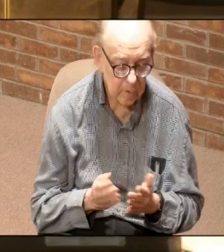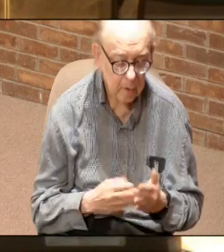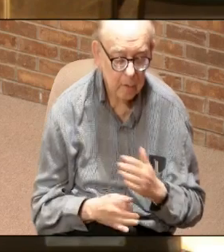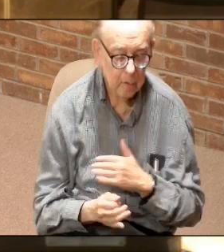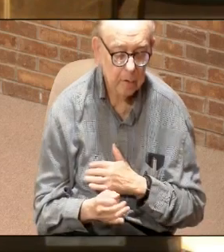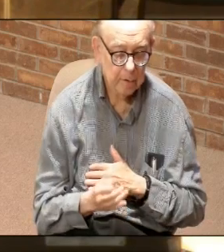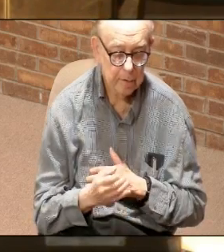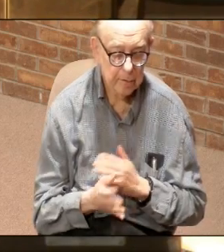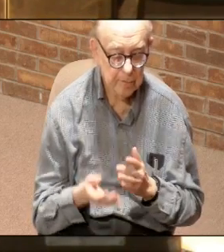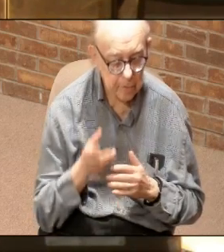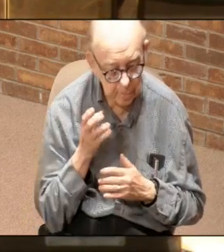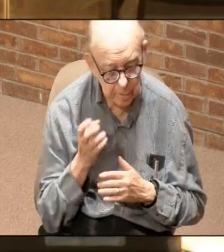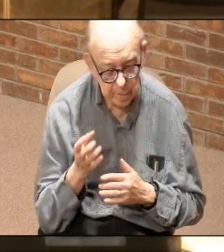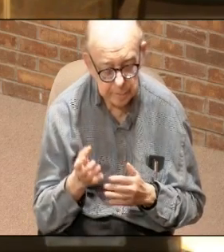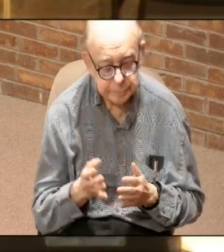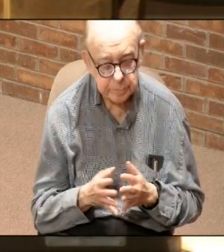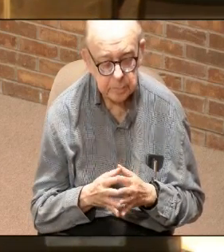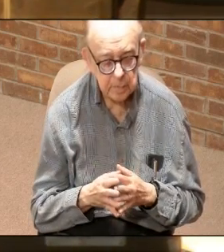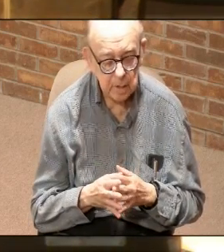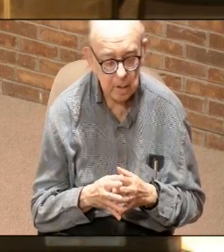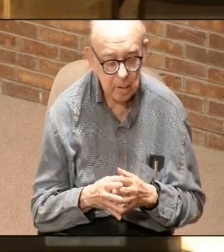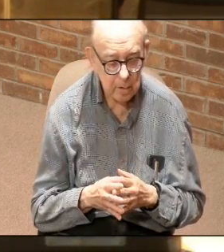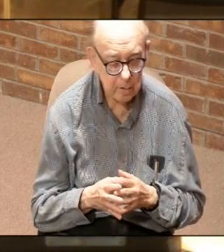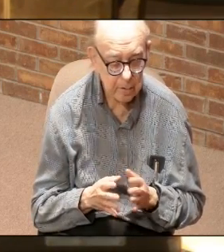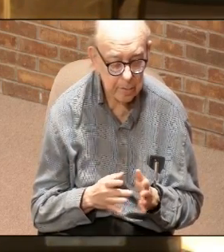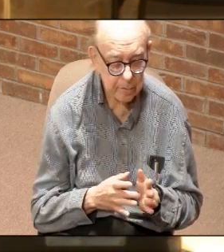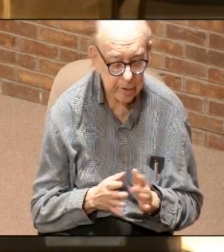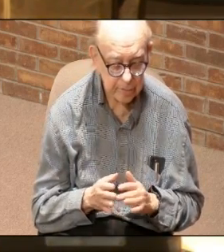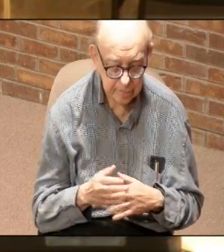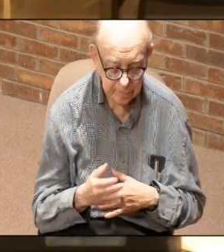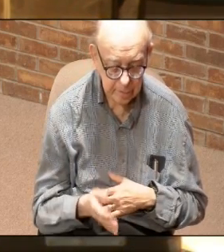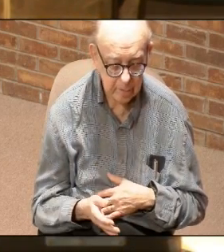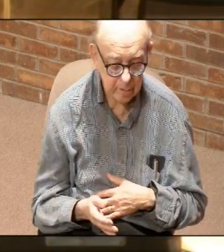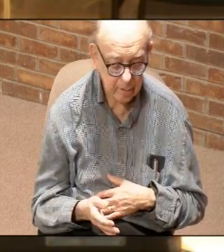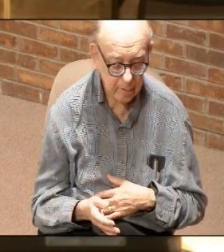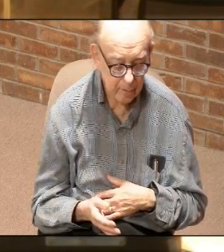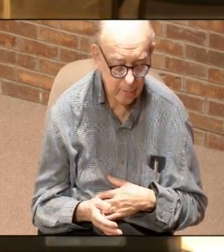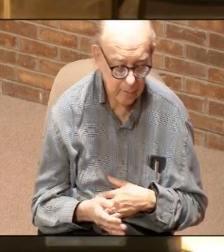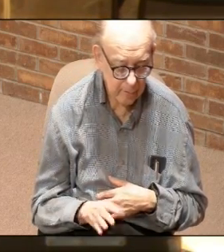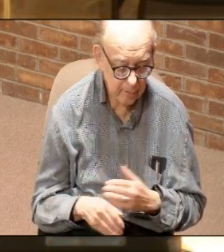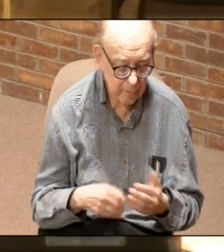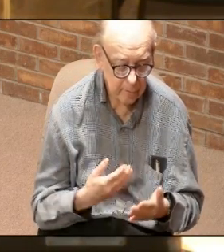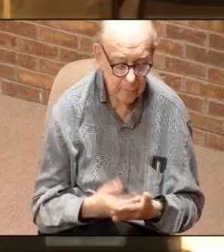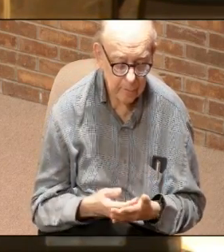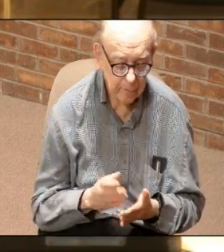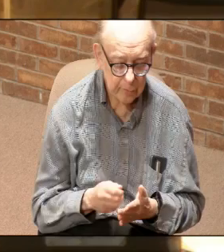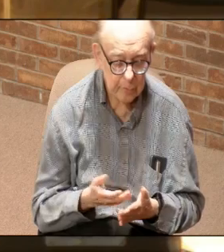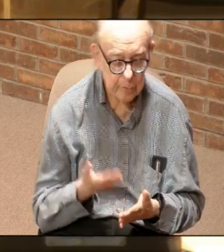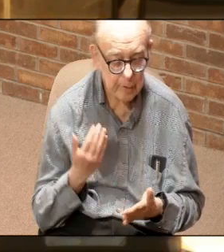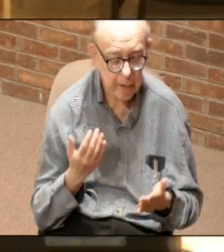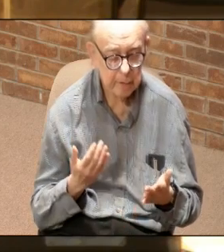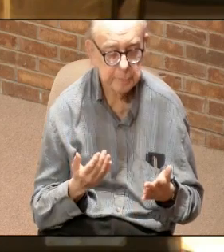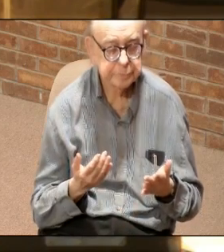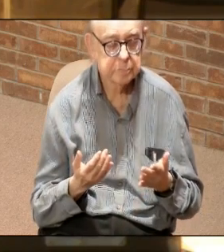that you've heard. He's here. He was just born a few moments